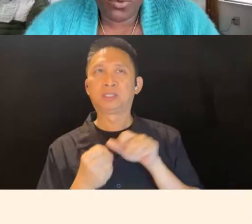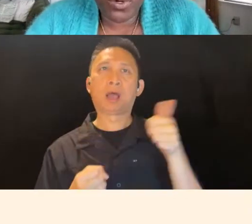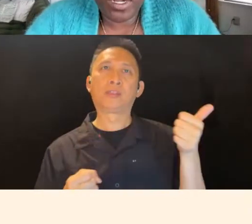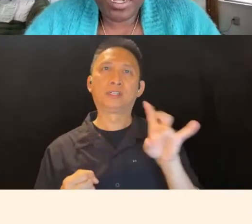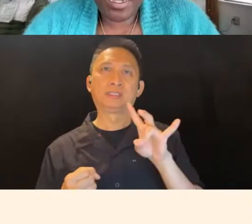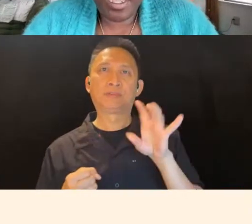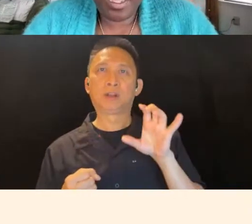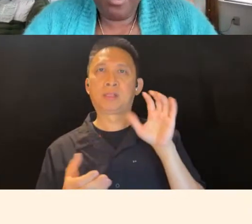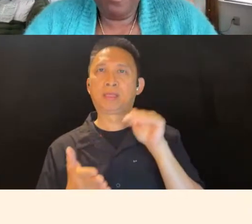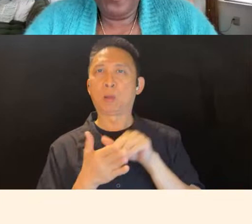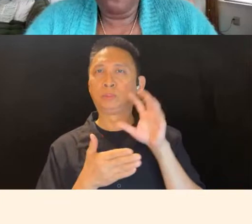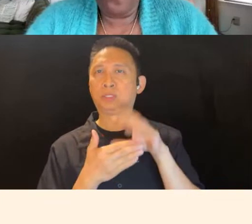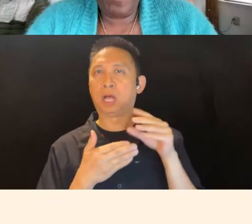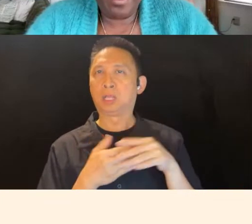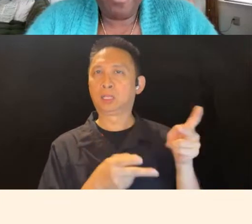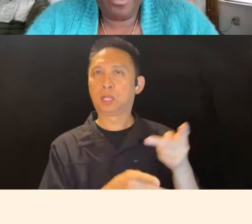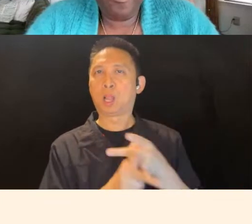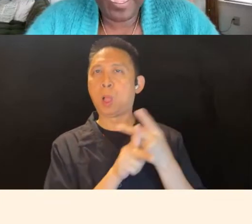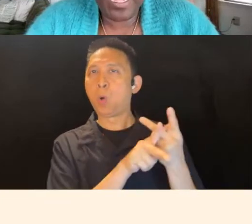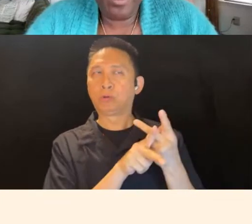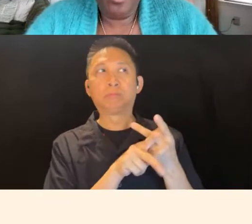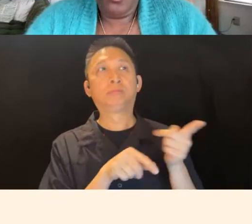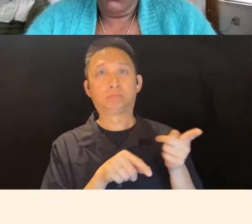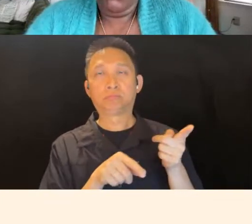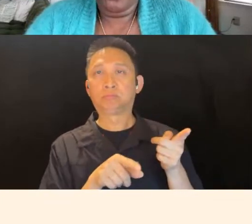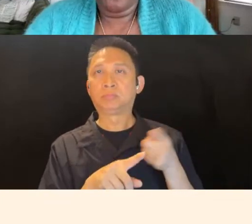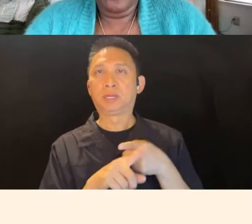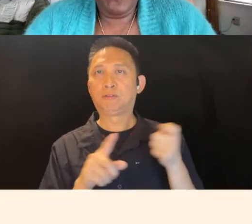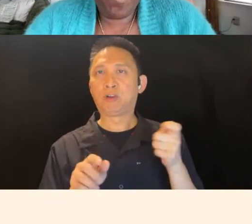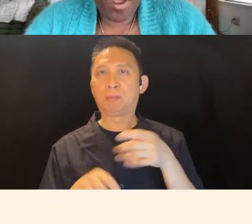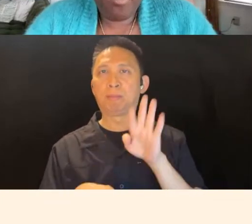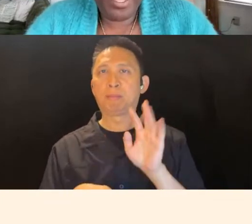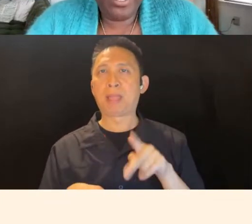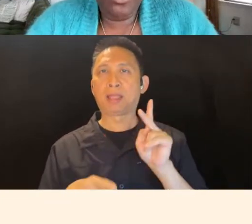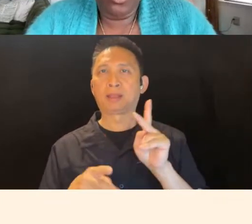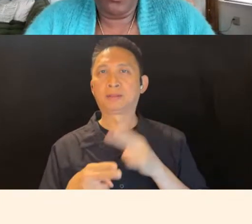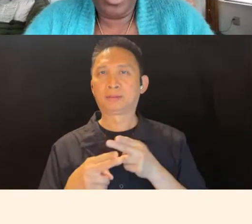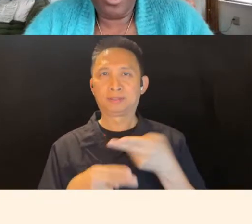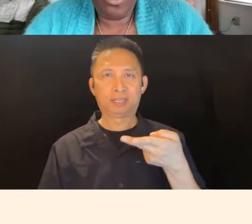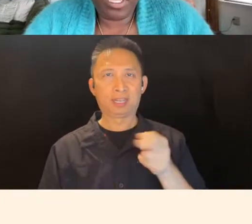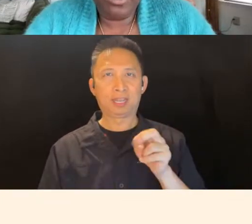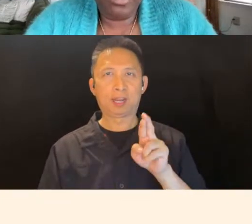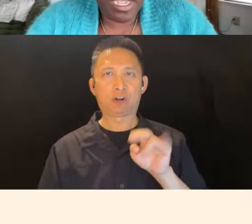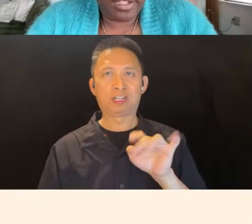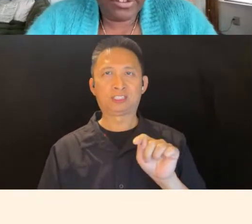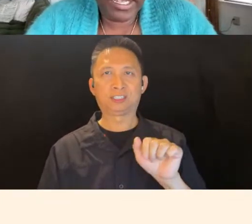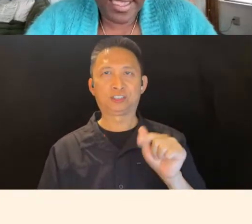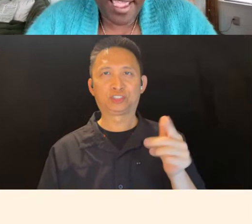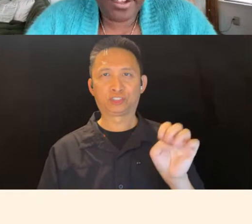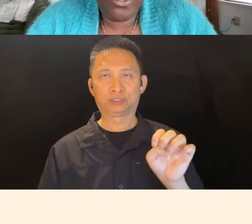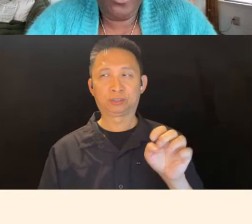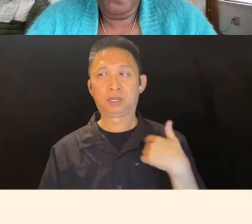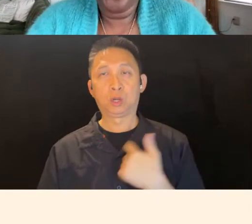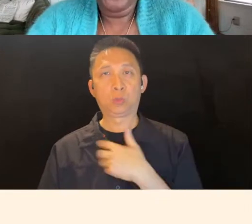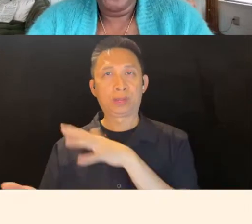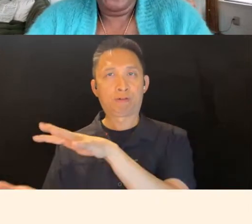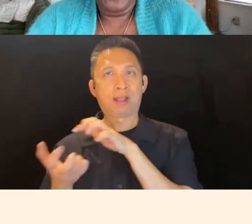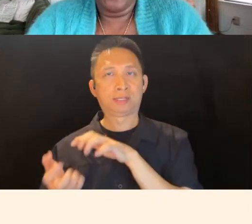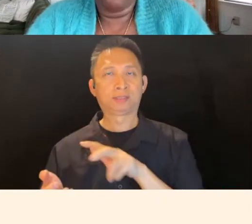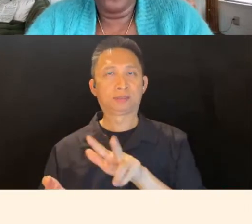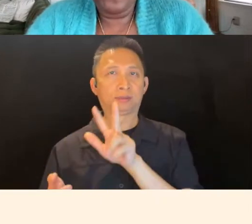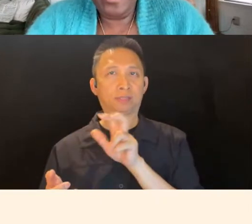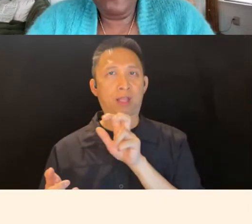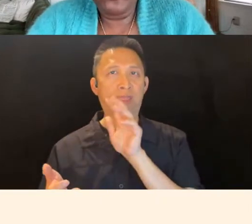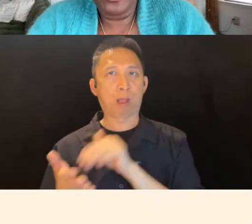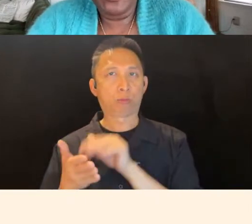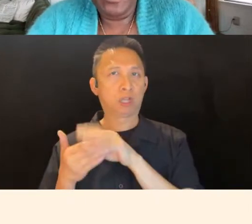$700,000 loan from Heritage Bank. EBPREC raised $300,000 in cash,